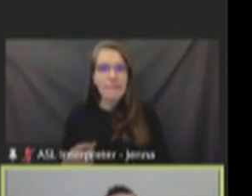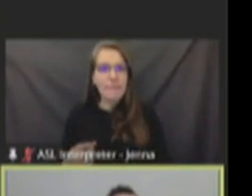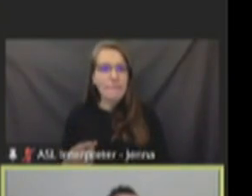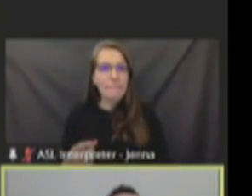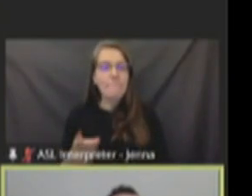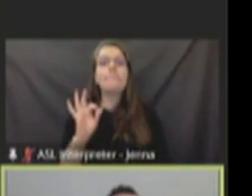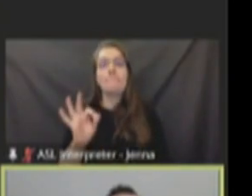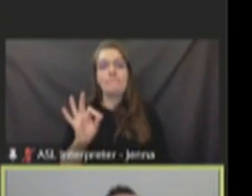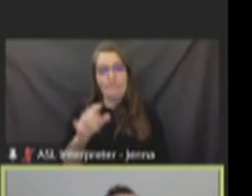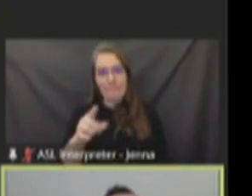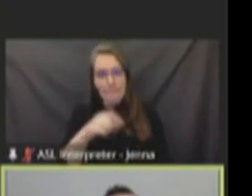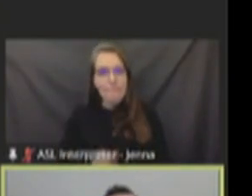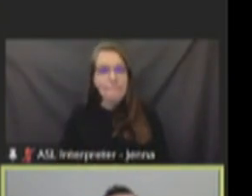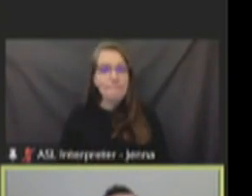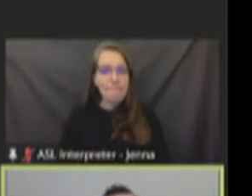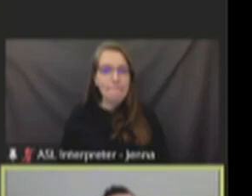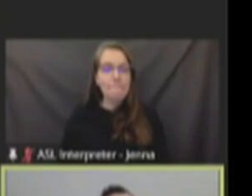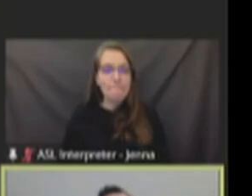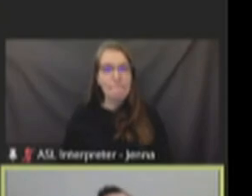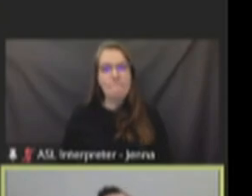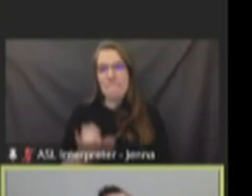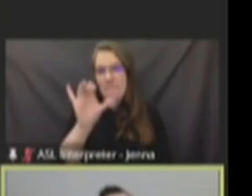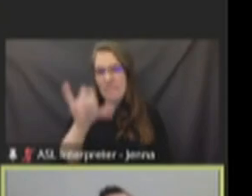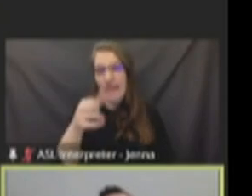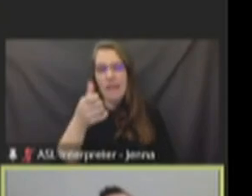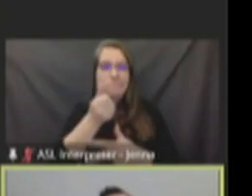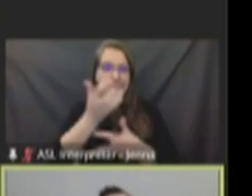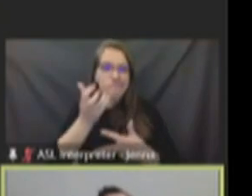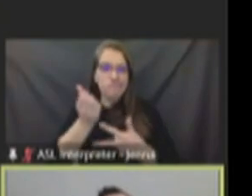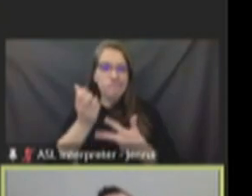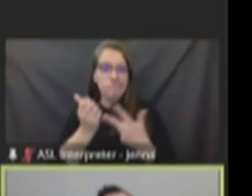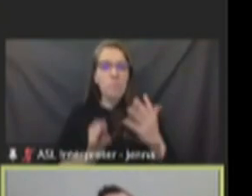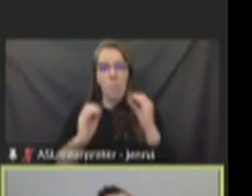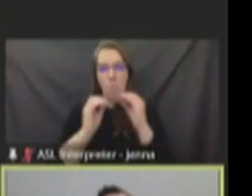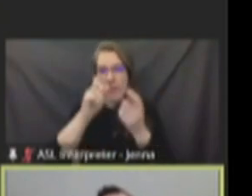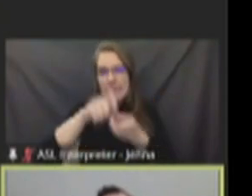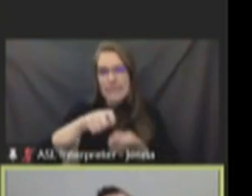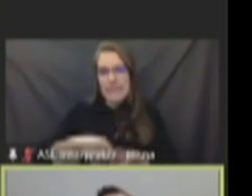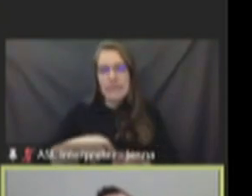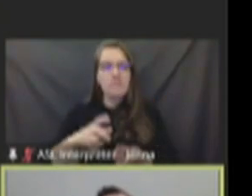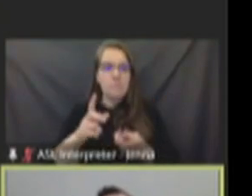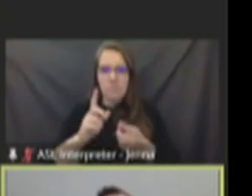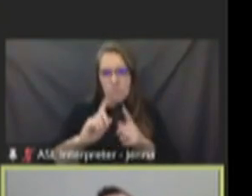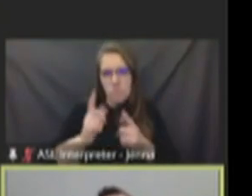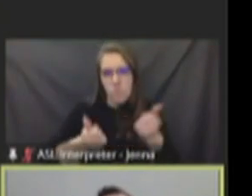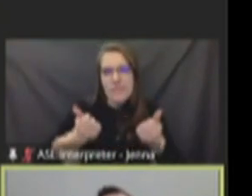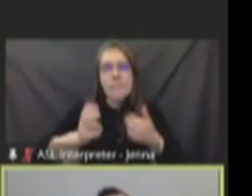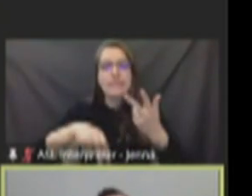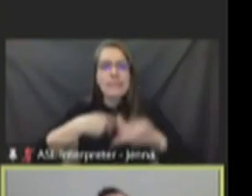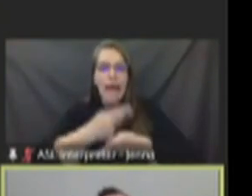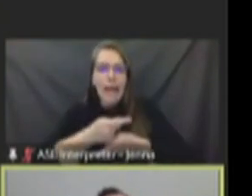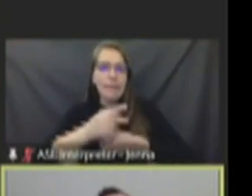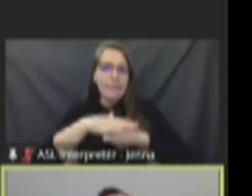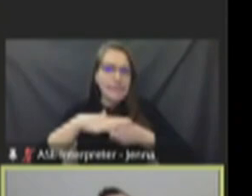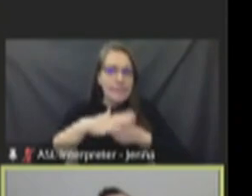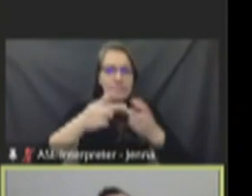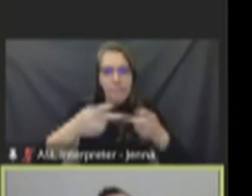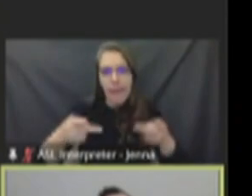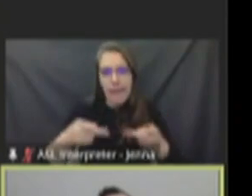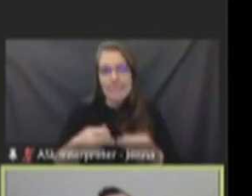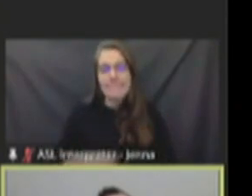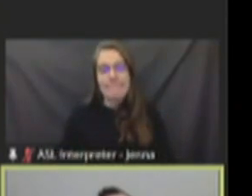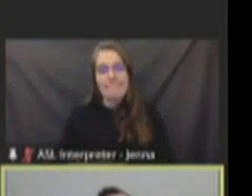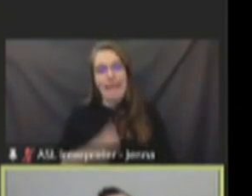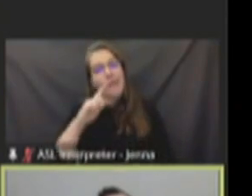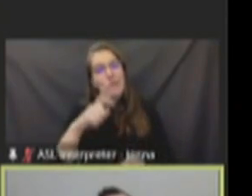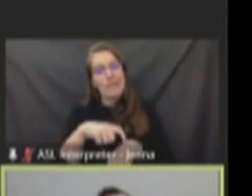Great, so this again just sort of goes into a little bit greater detail about the types of spaces, and I know time is